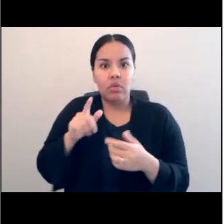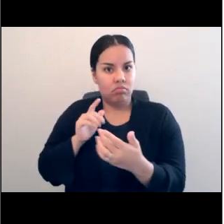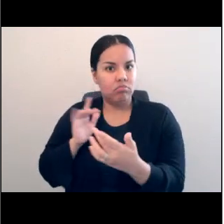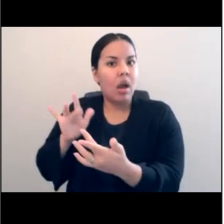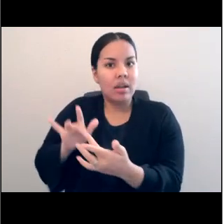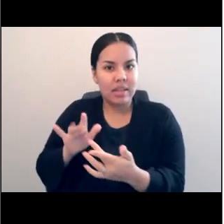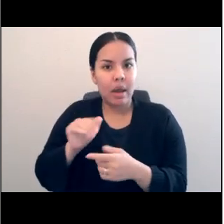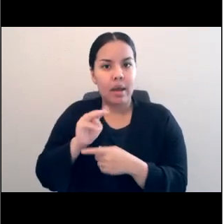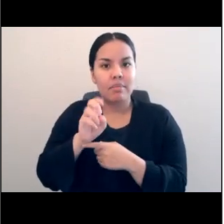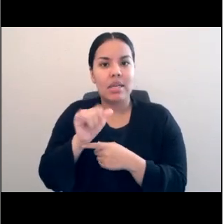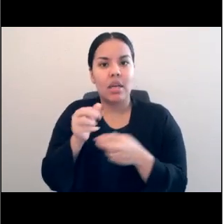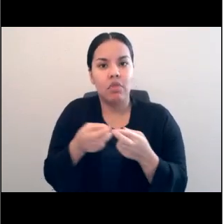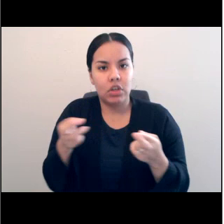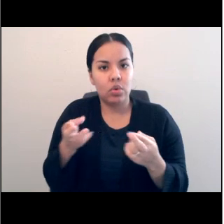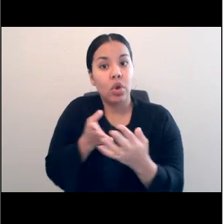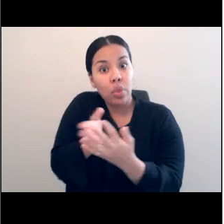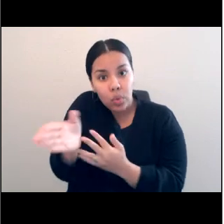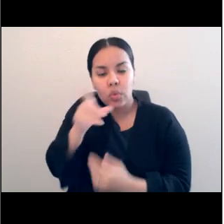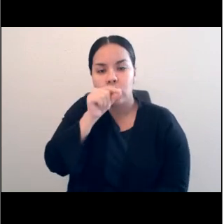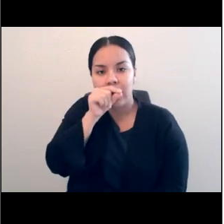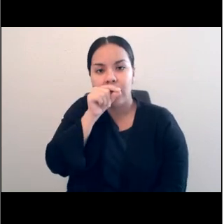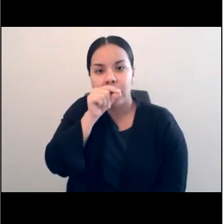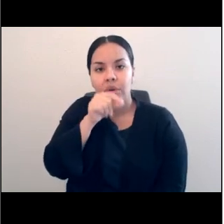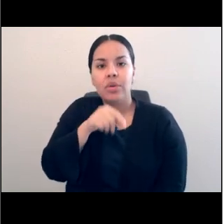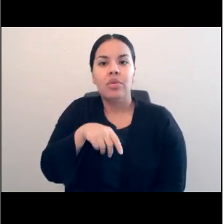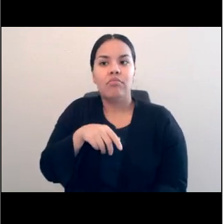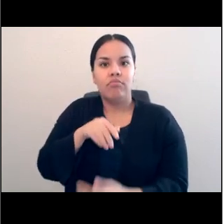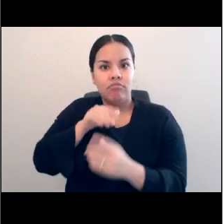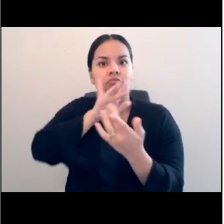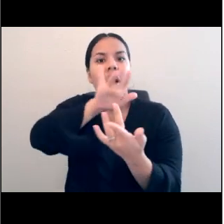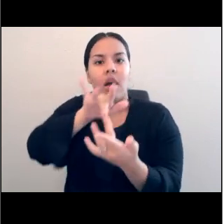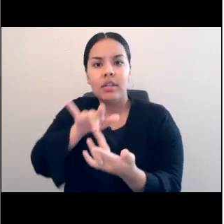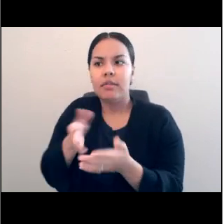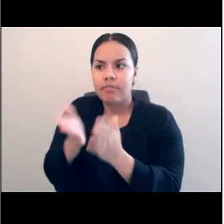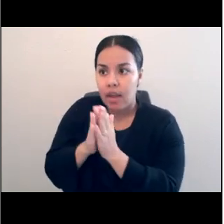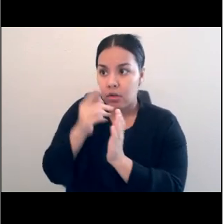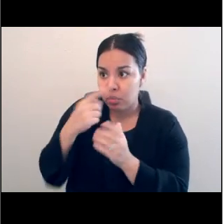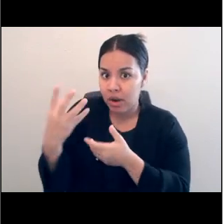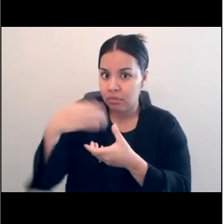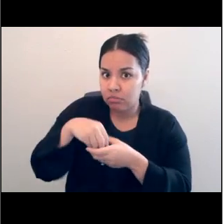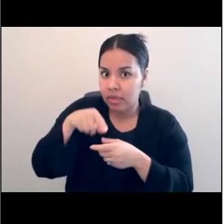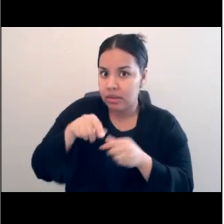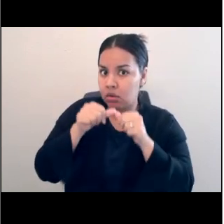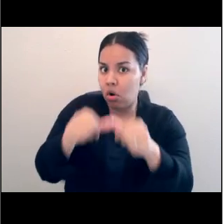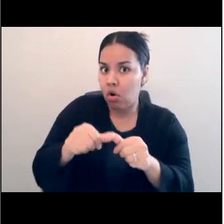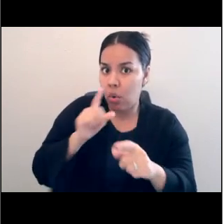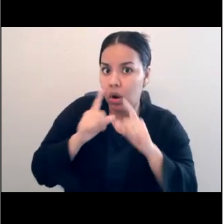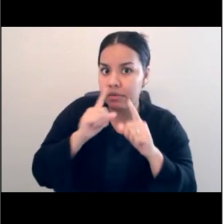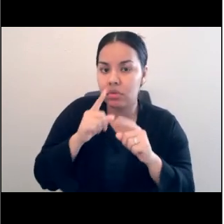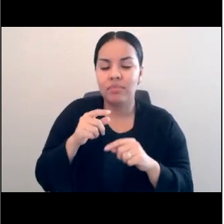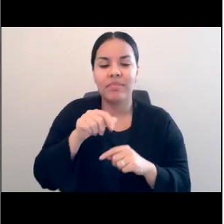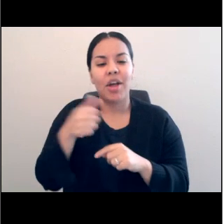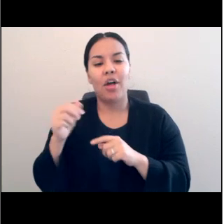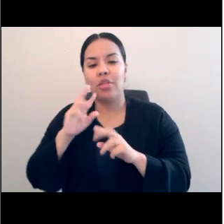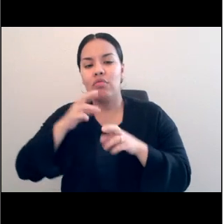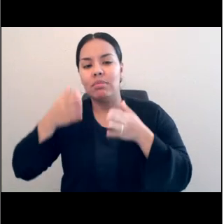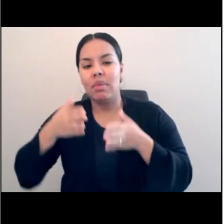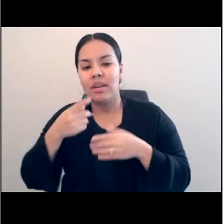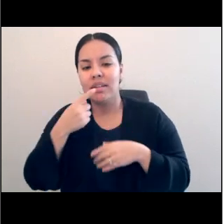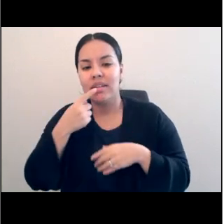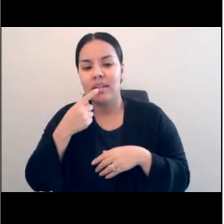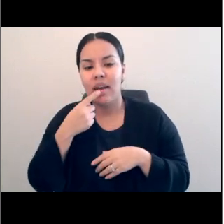media resources through Twitter to be part of an ongoing conversation. So we have another respondent who says, quote, I've